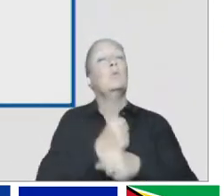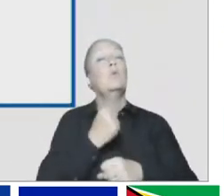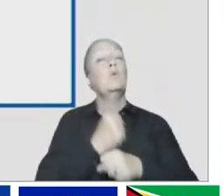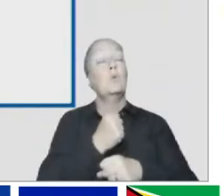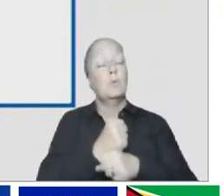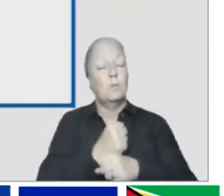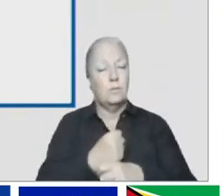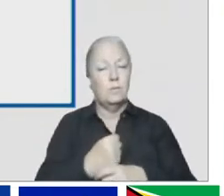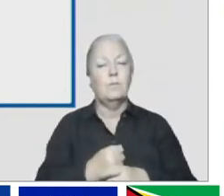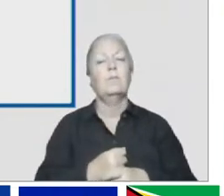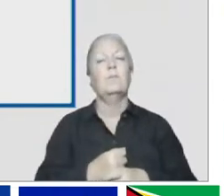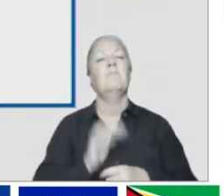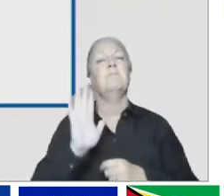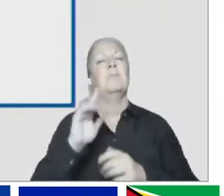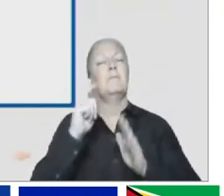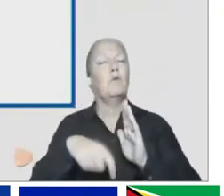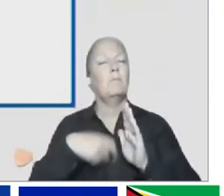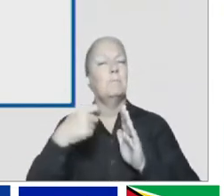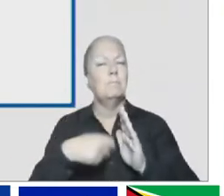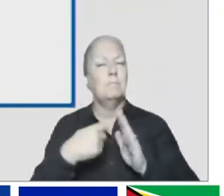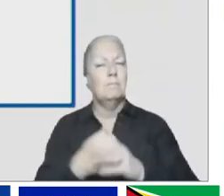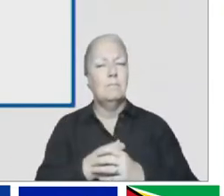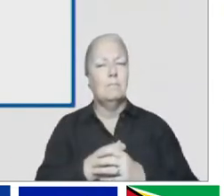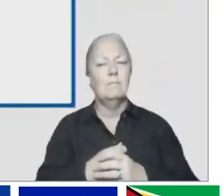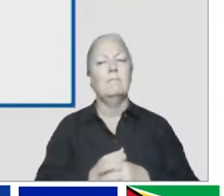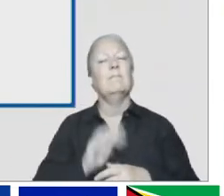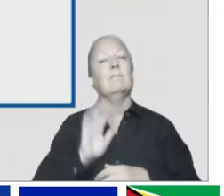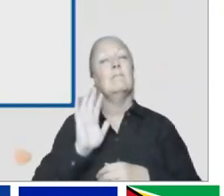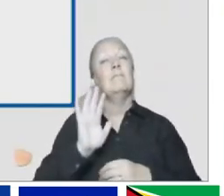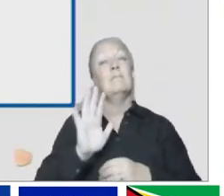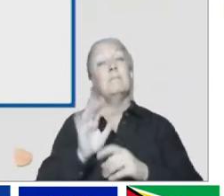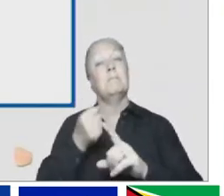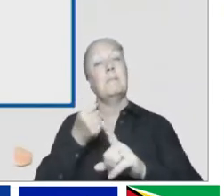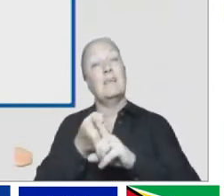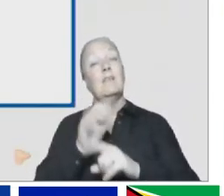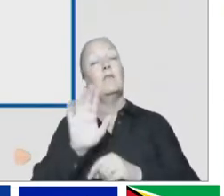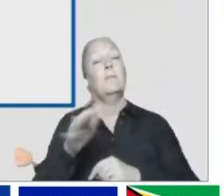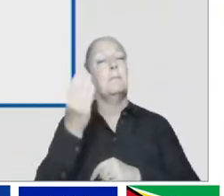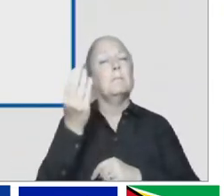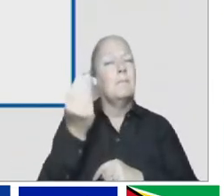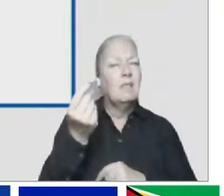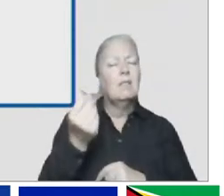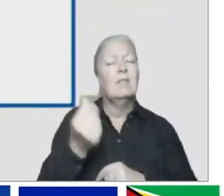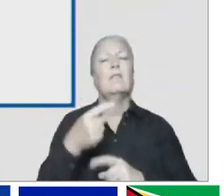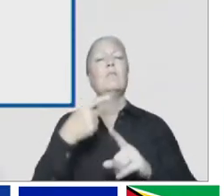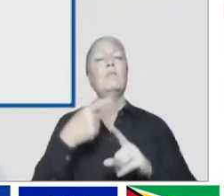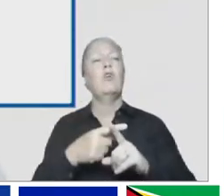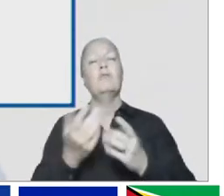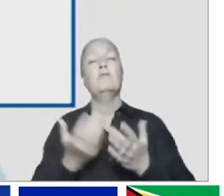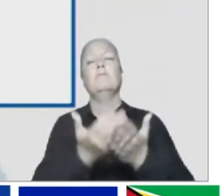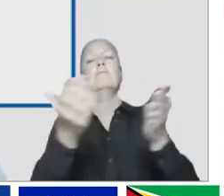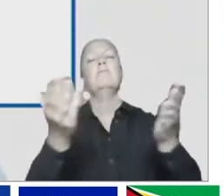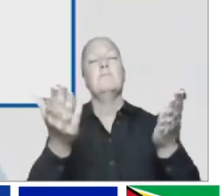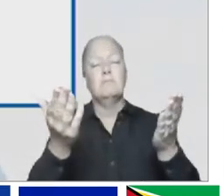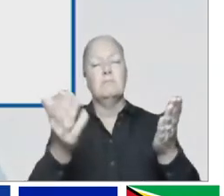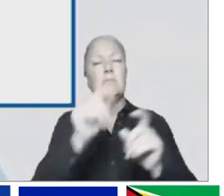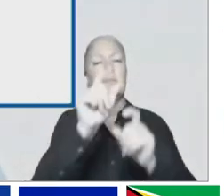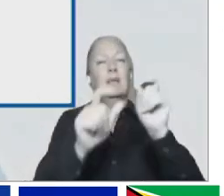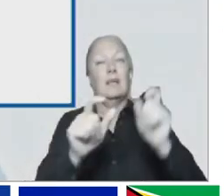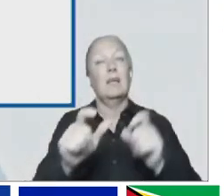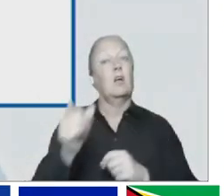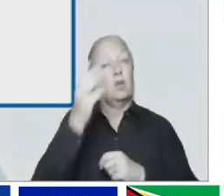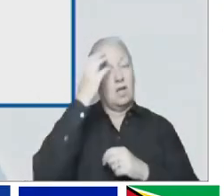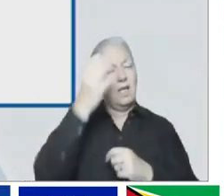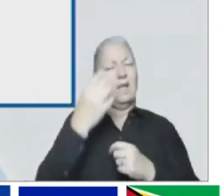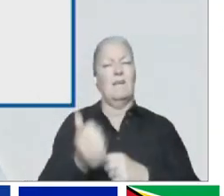so in light of the impact of the pandemic on the economy and the general population, the government instituted a $31 billion Jamaican